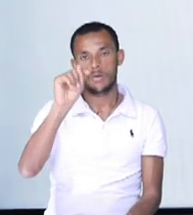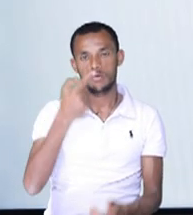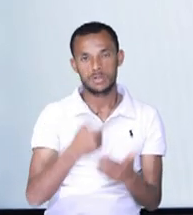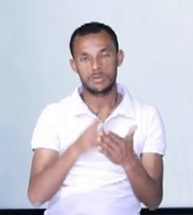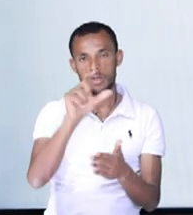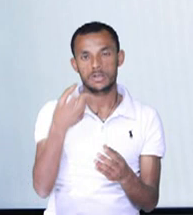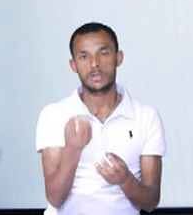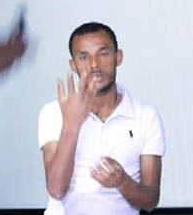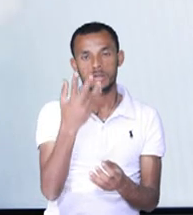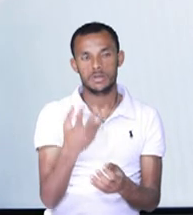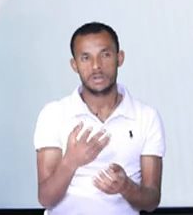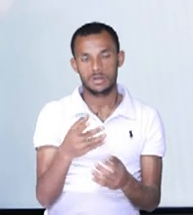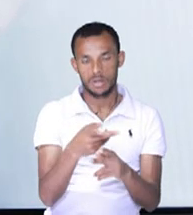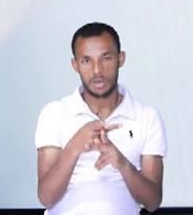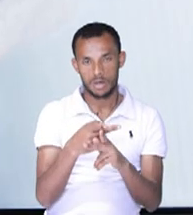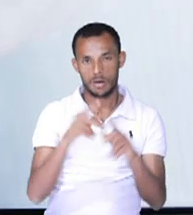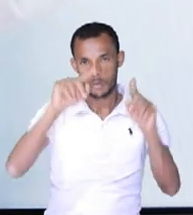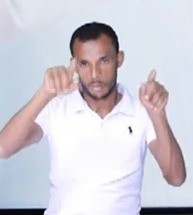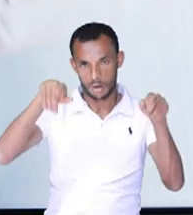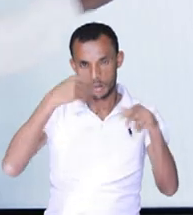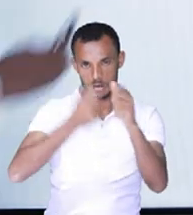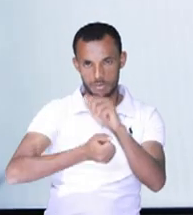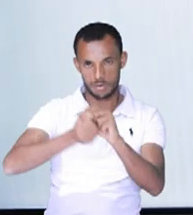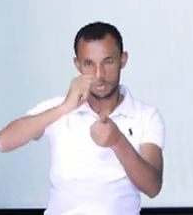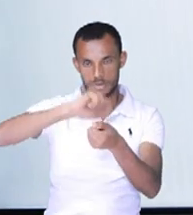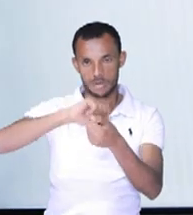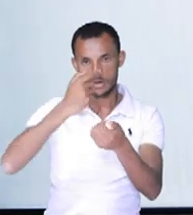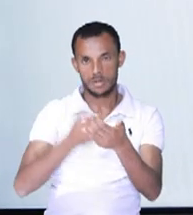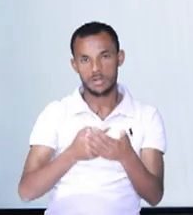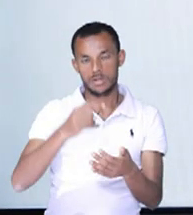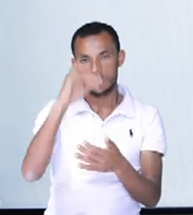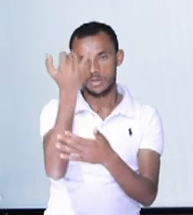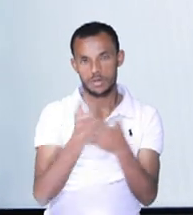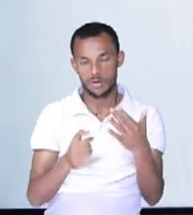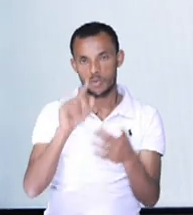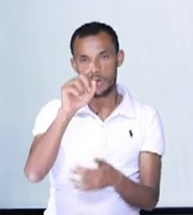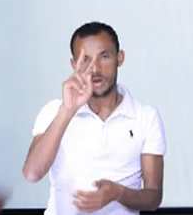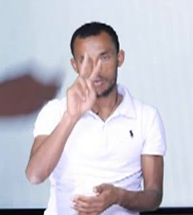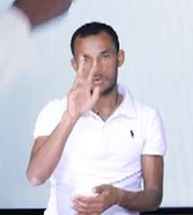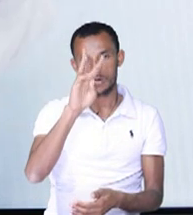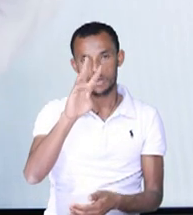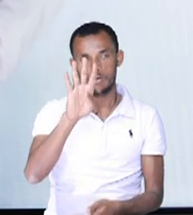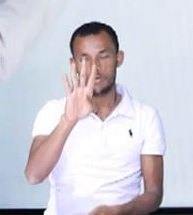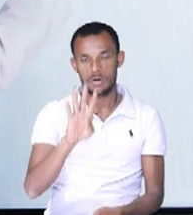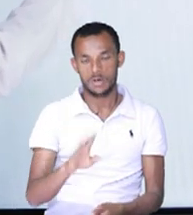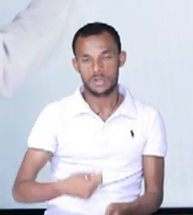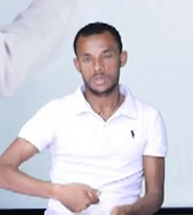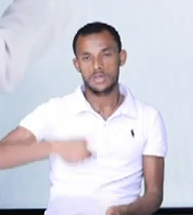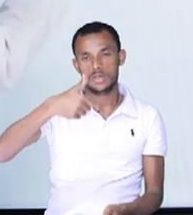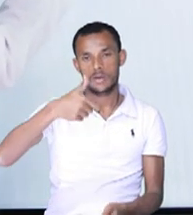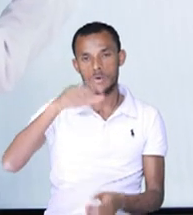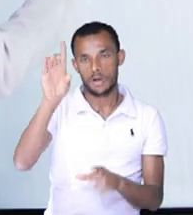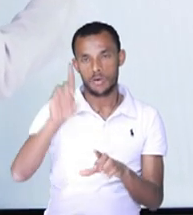matrix? Take care, brackets will be changed to this bar. 1, 2, 6, 4. The main